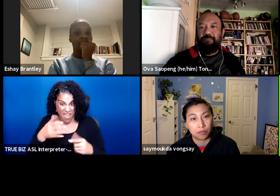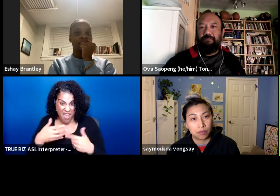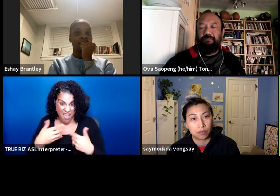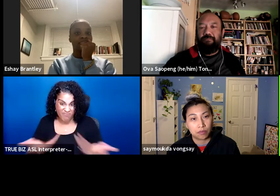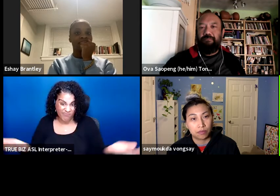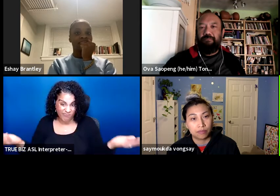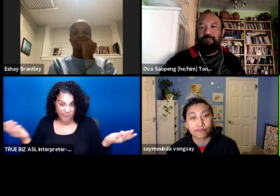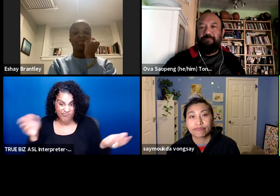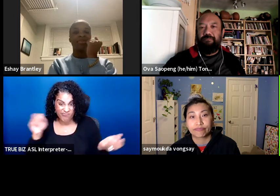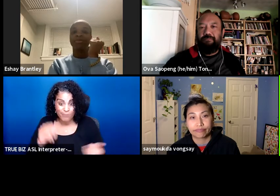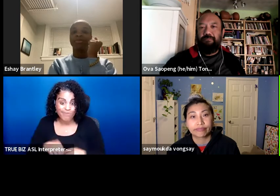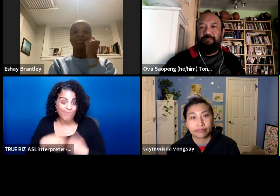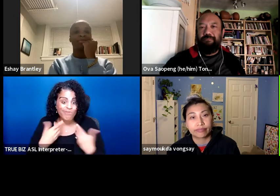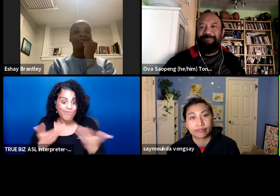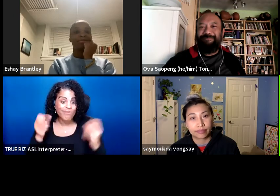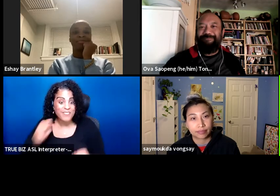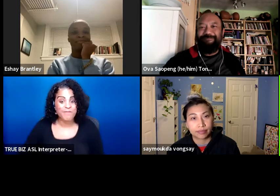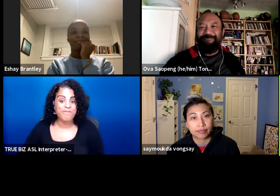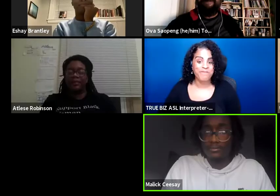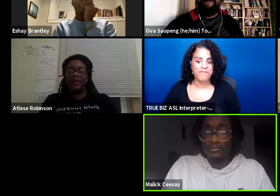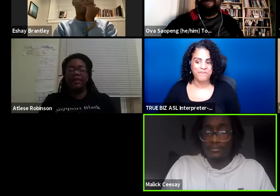So, yeah.